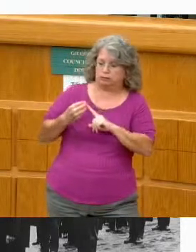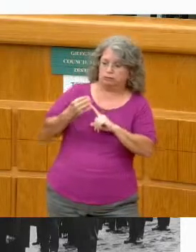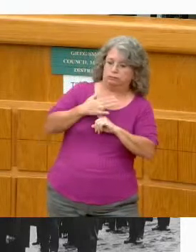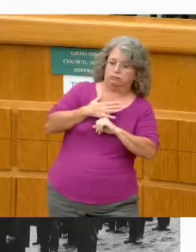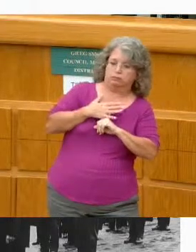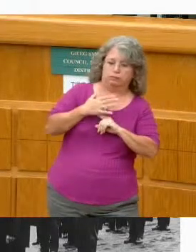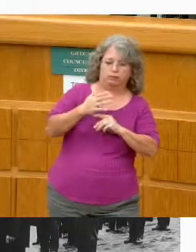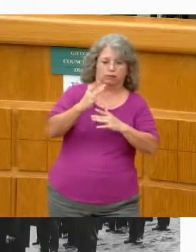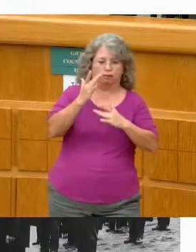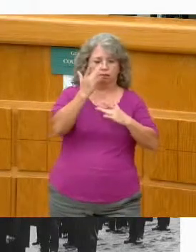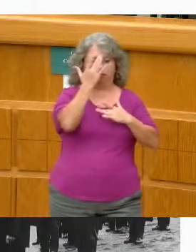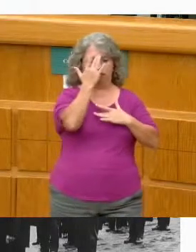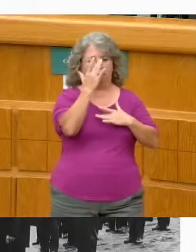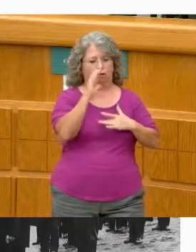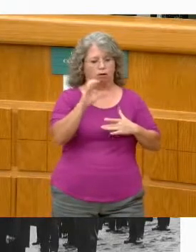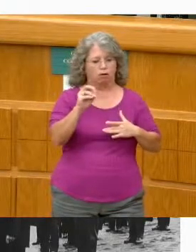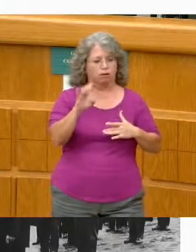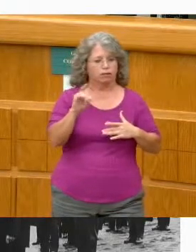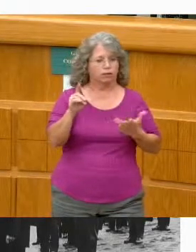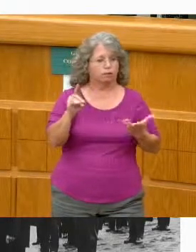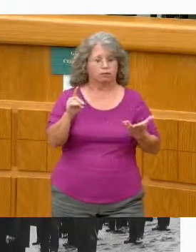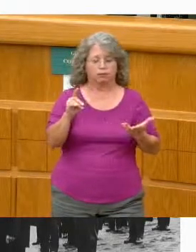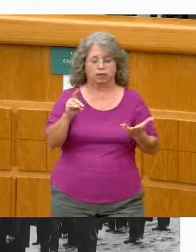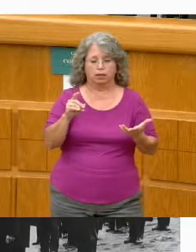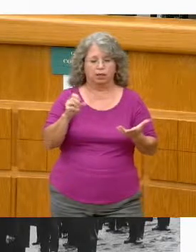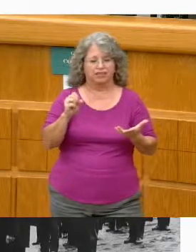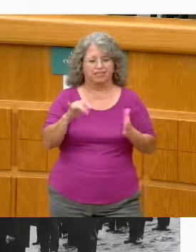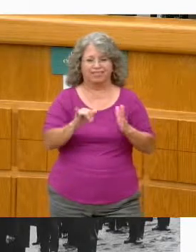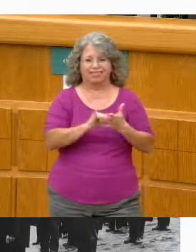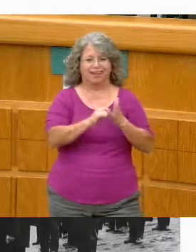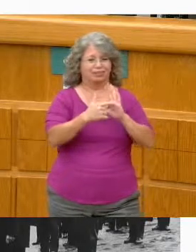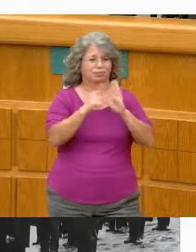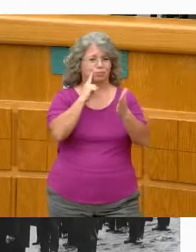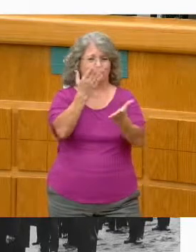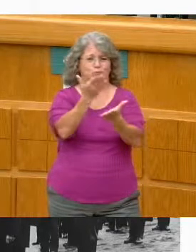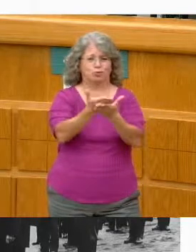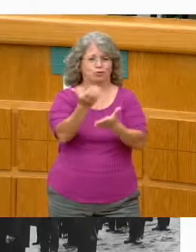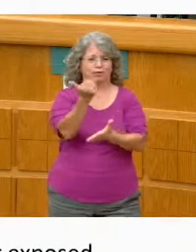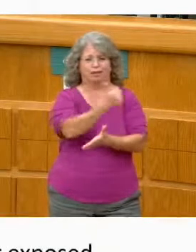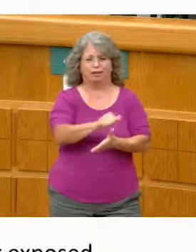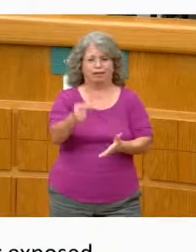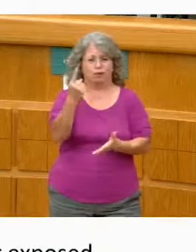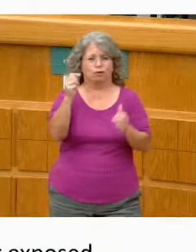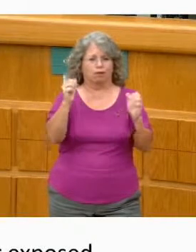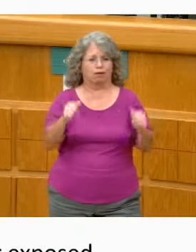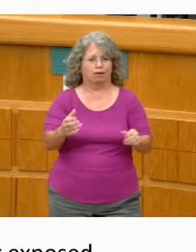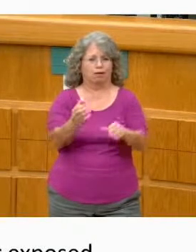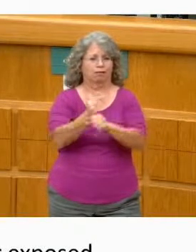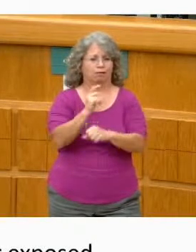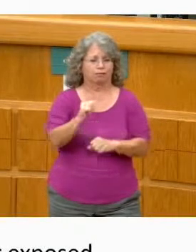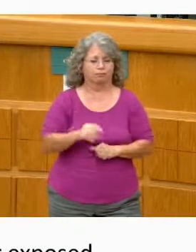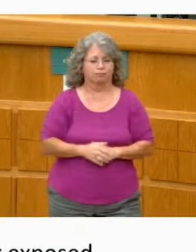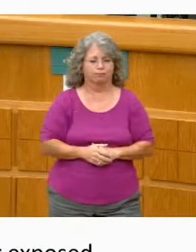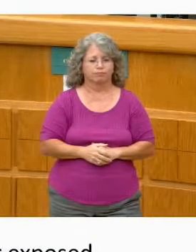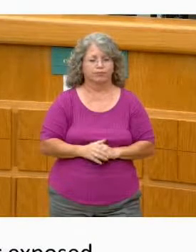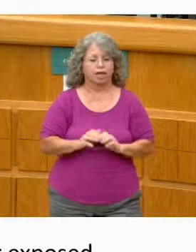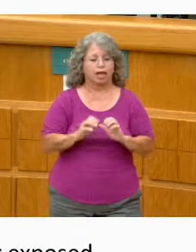I'm so unlikely to have contracted it that it just lets you know that anybody could end up contracting